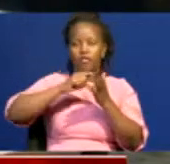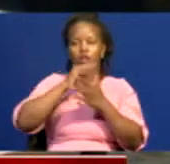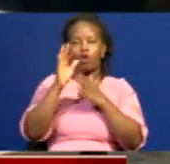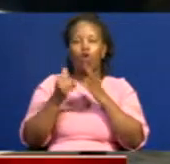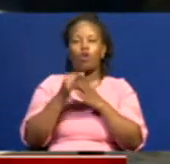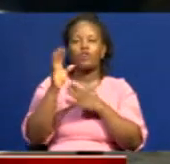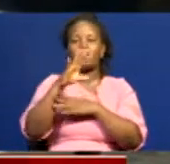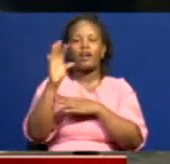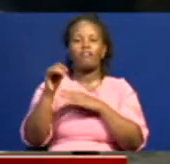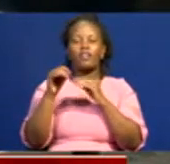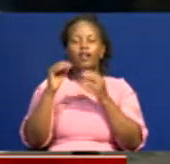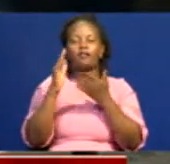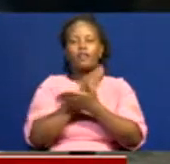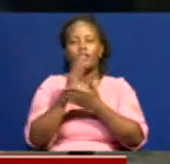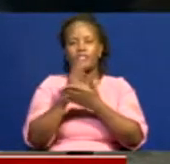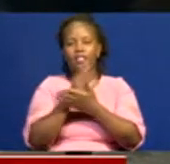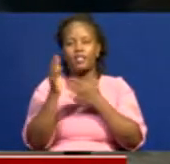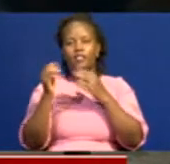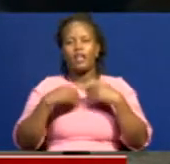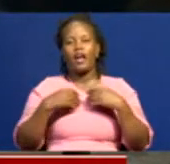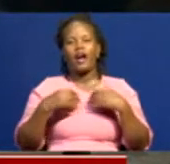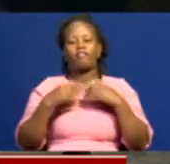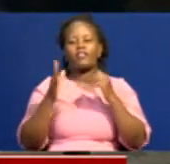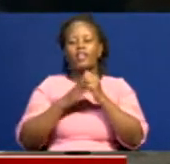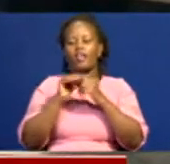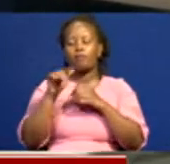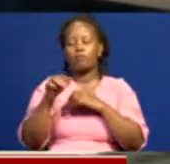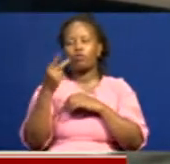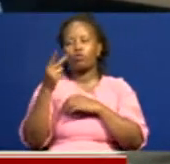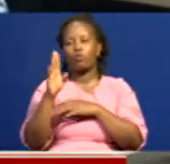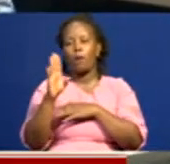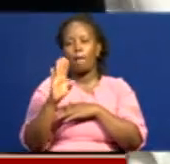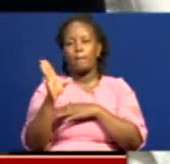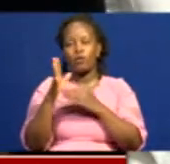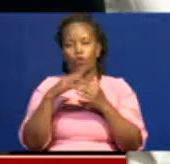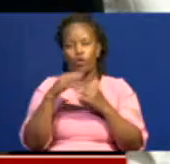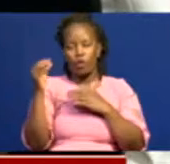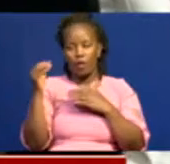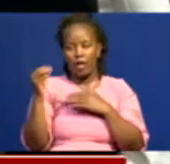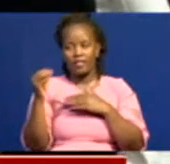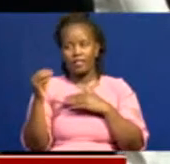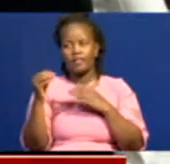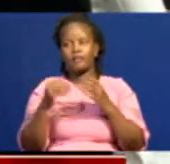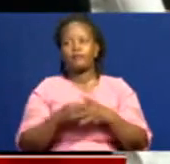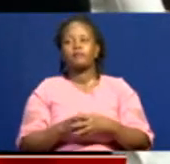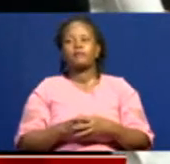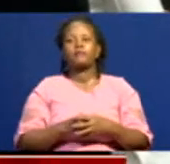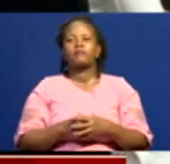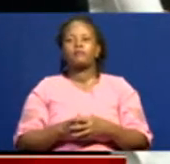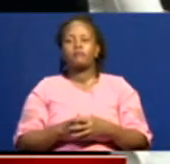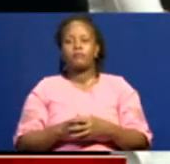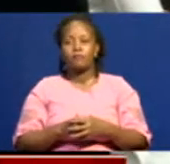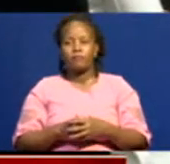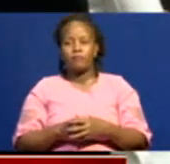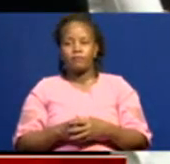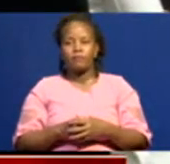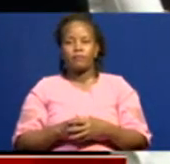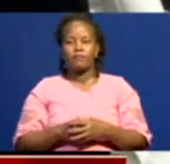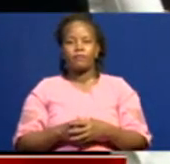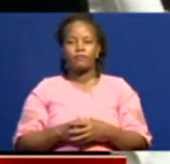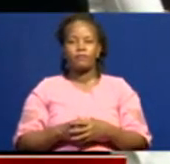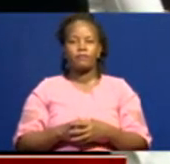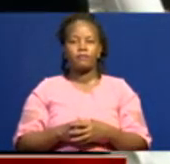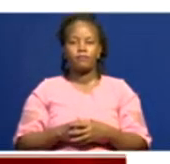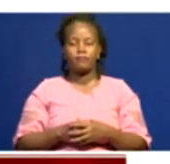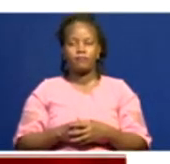by $9.2 billion annually within 5 years. Benson Rioba reporting for Prime Edition.